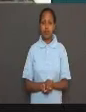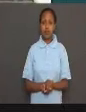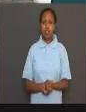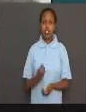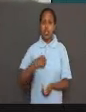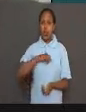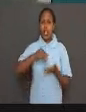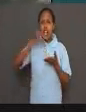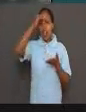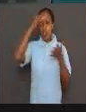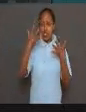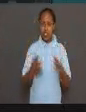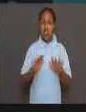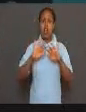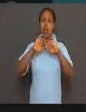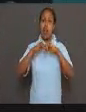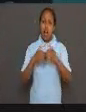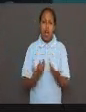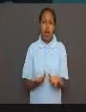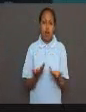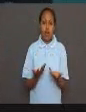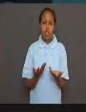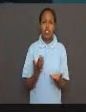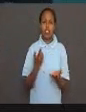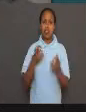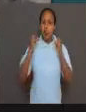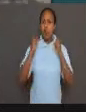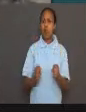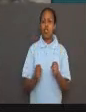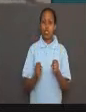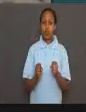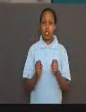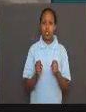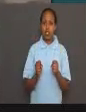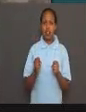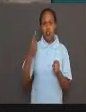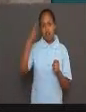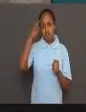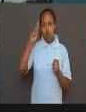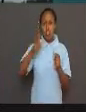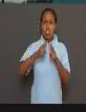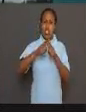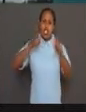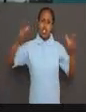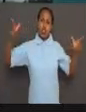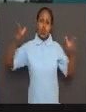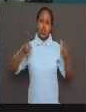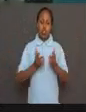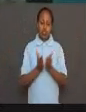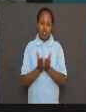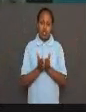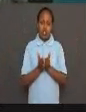we learned how it is possible for a huge